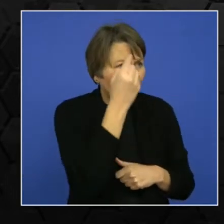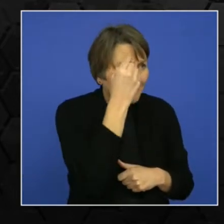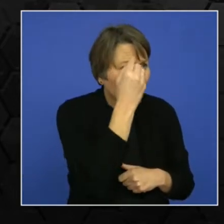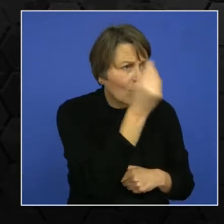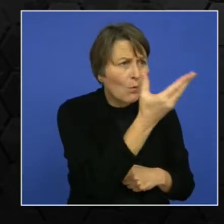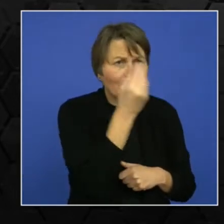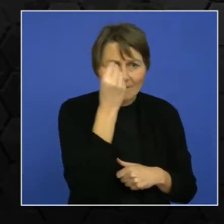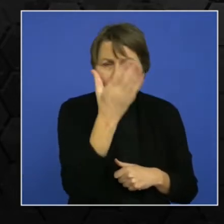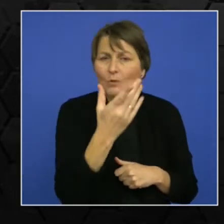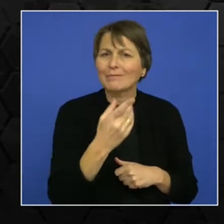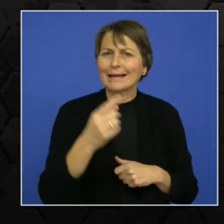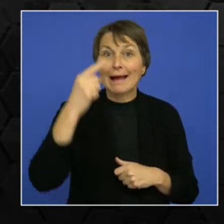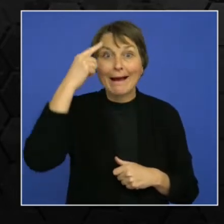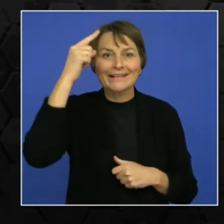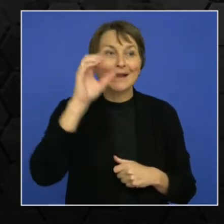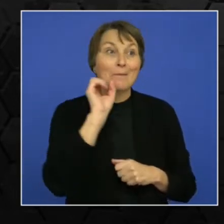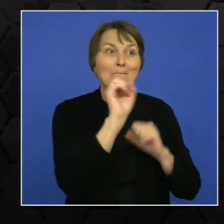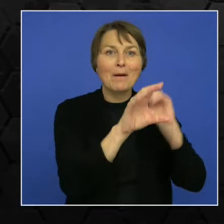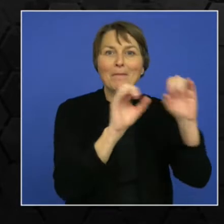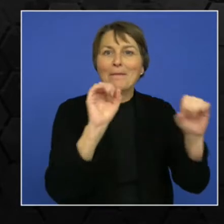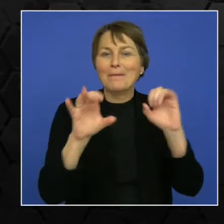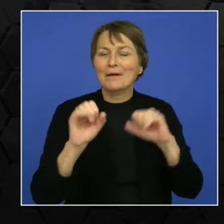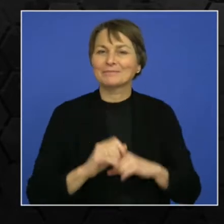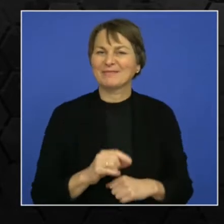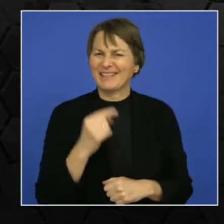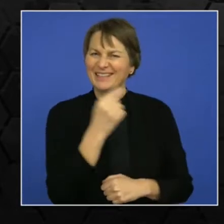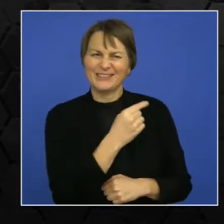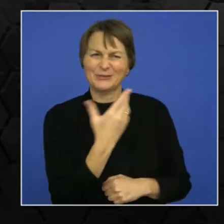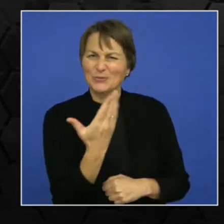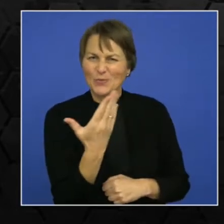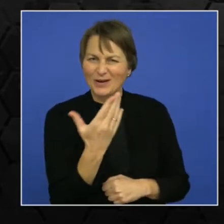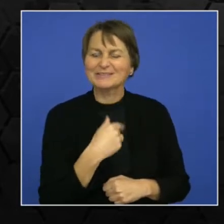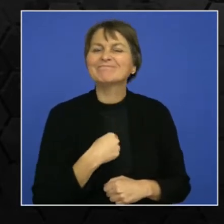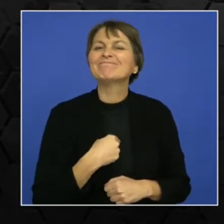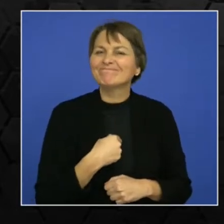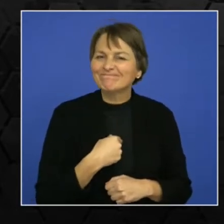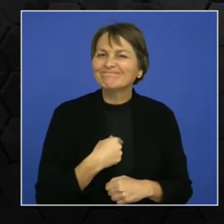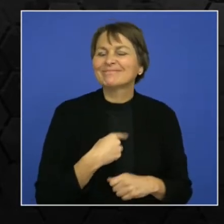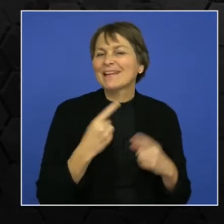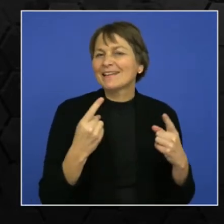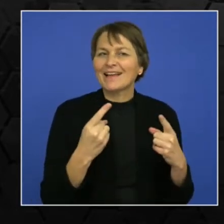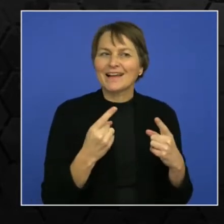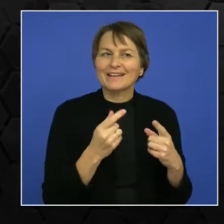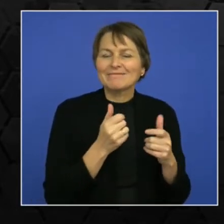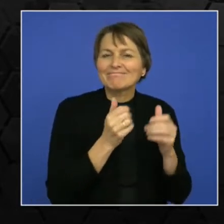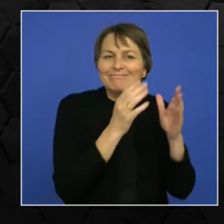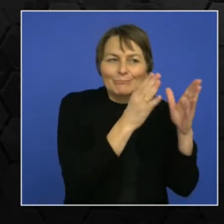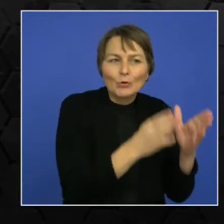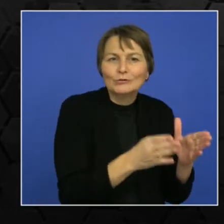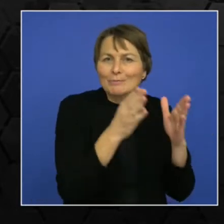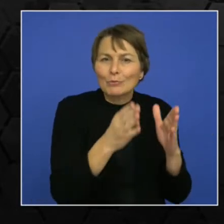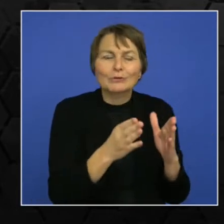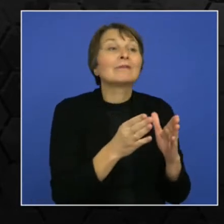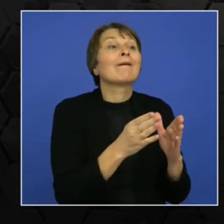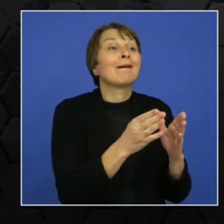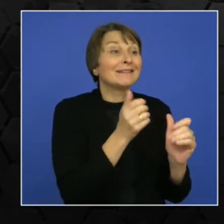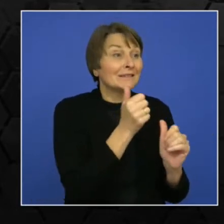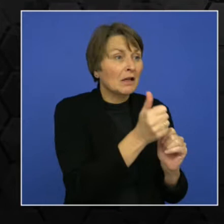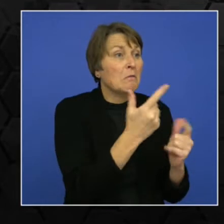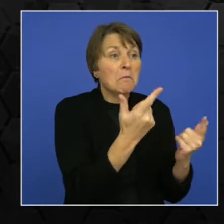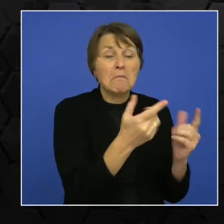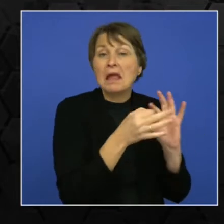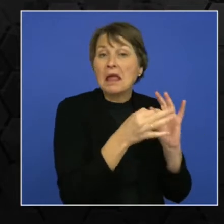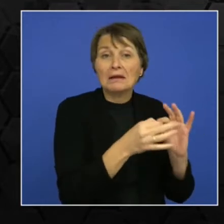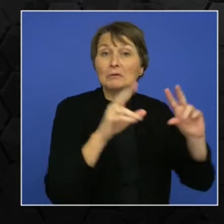organization. So like recommendation system itself is present in like each and every field, like coming from healthcare,